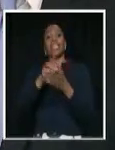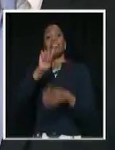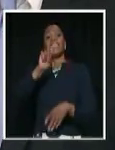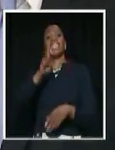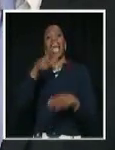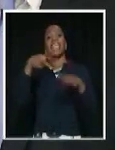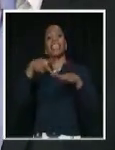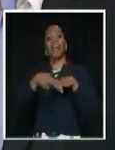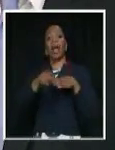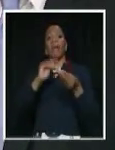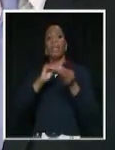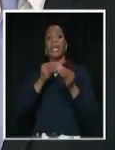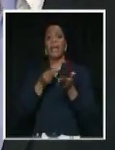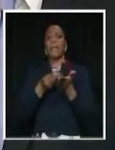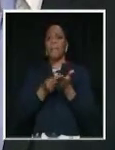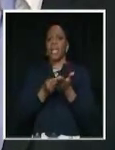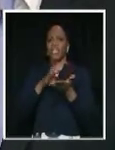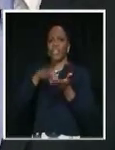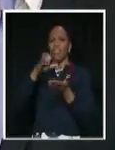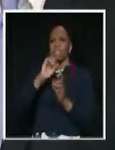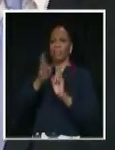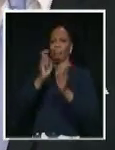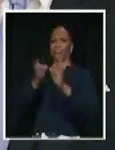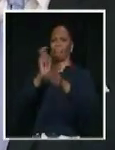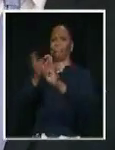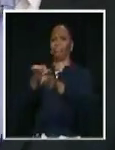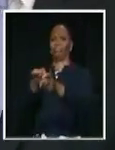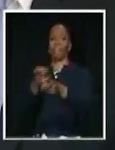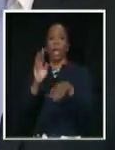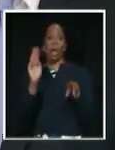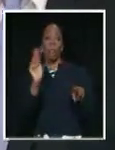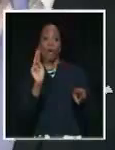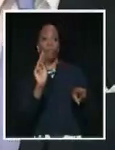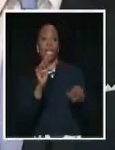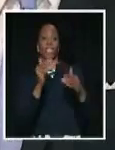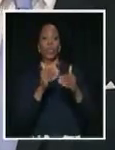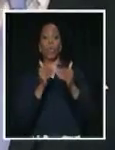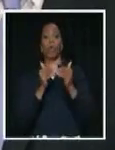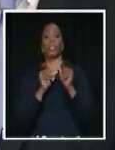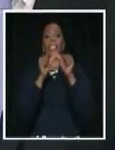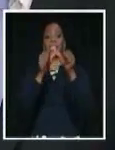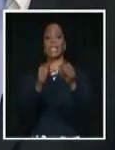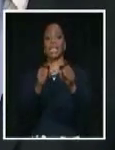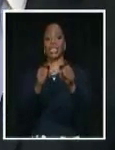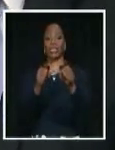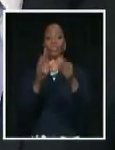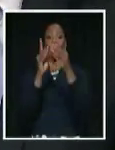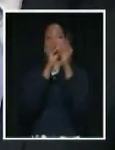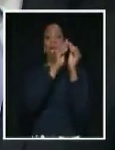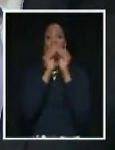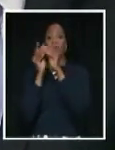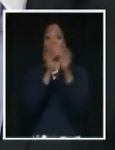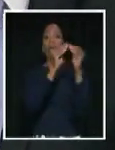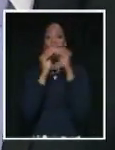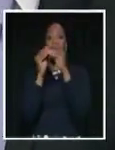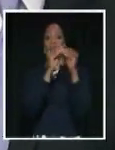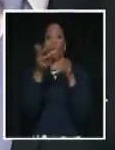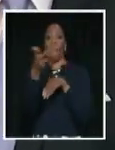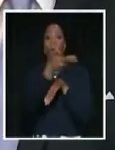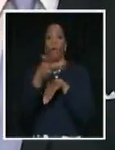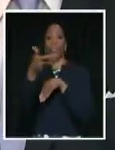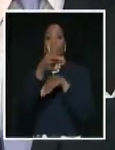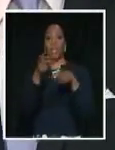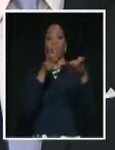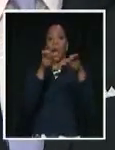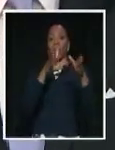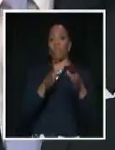going to be giving away money to the rich. Mr. Lhota, gentlemen, we're going to move on. You talk about classic Republican bait and switch. It is